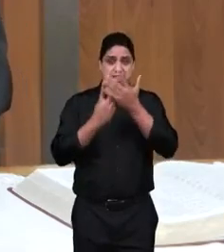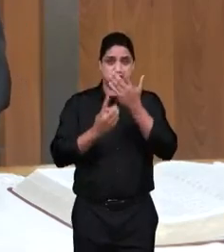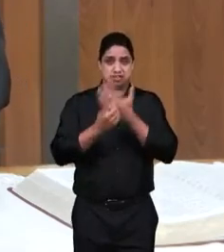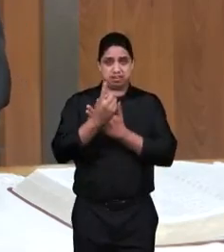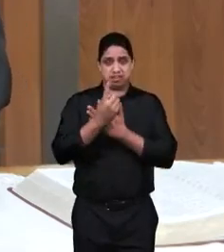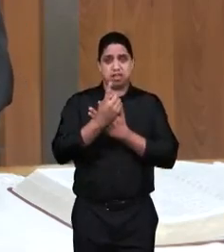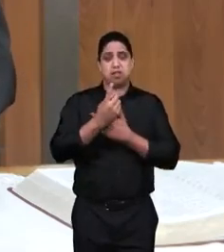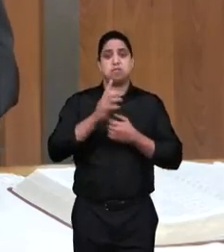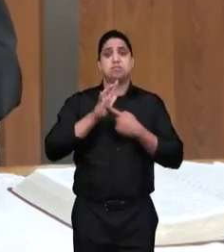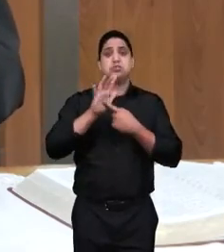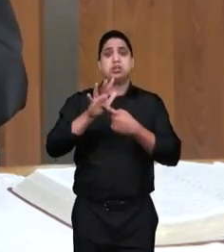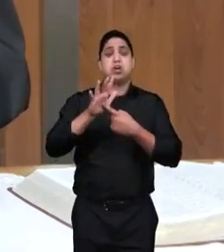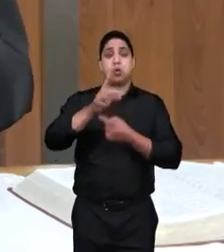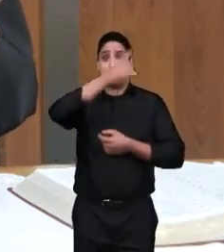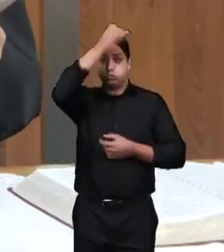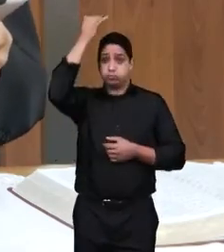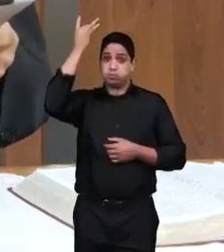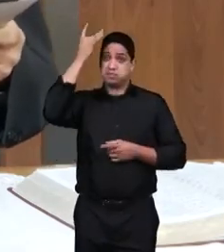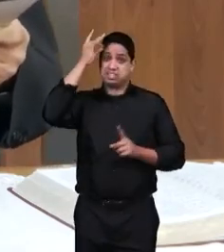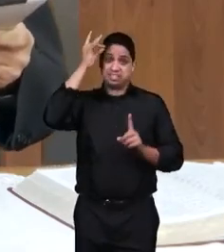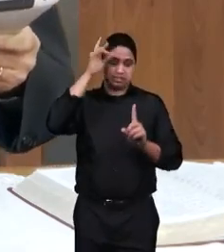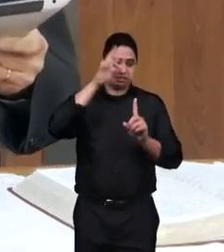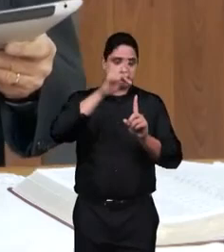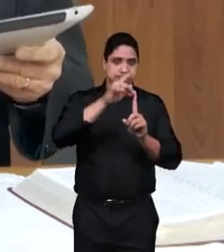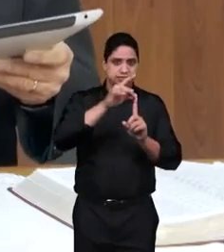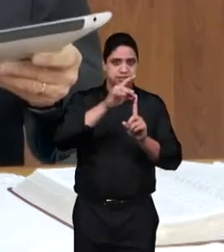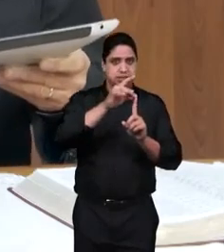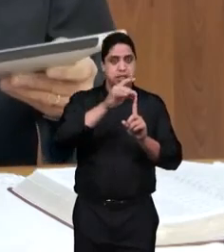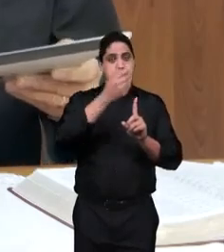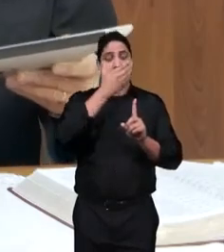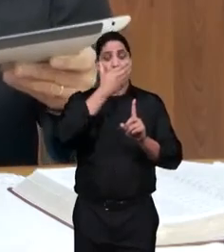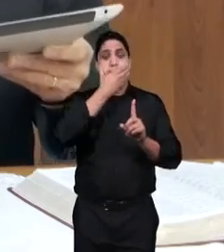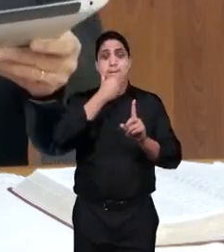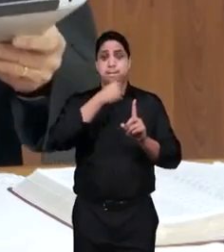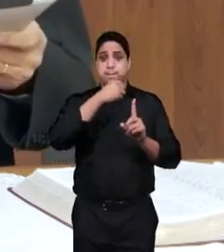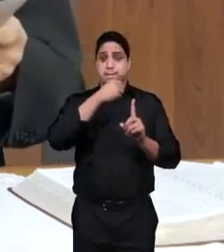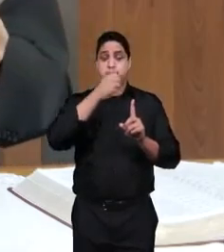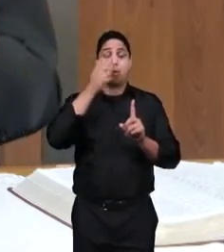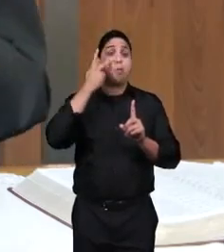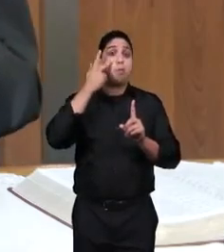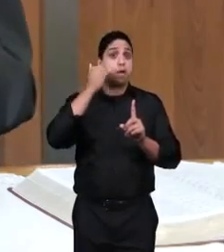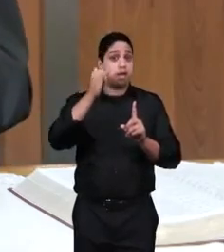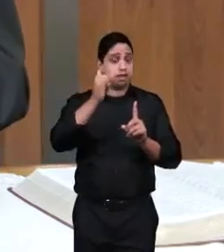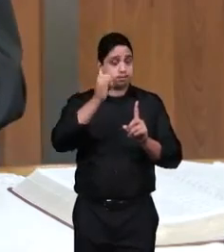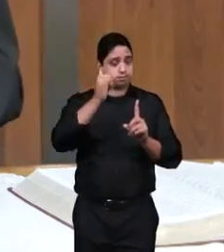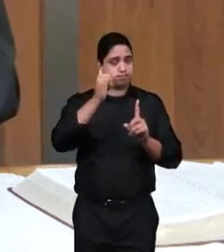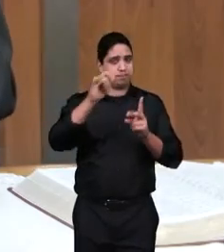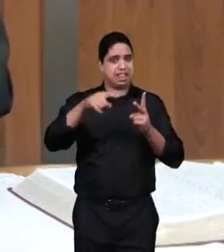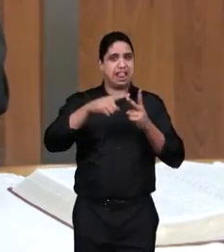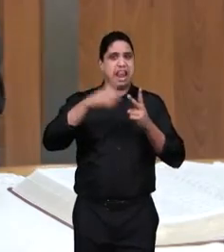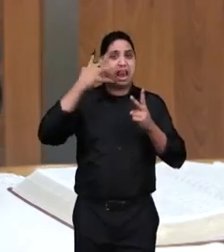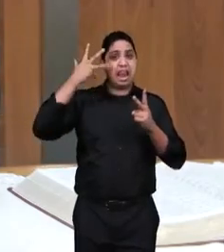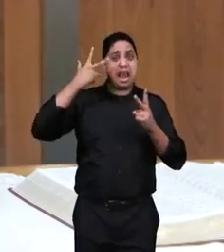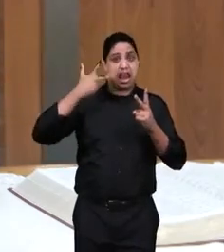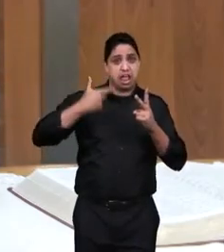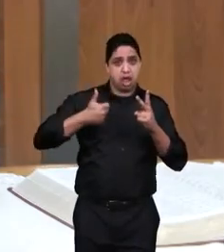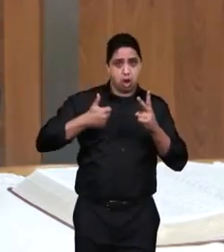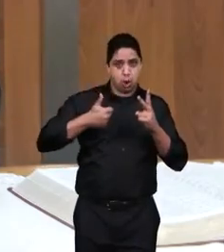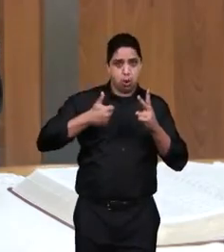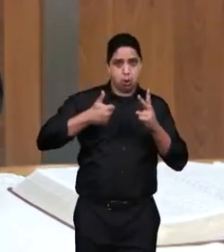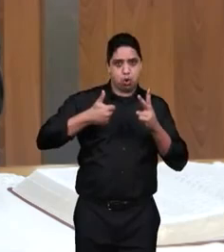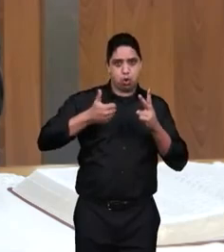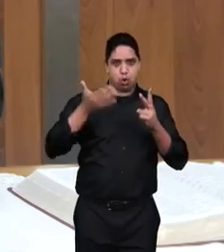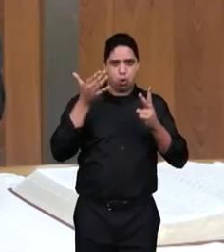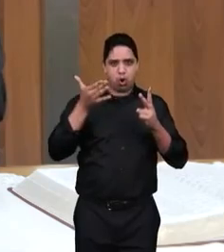the expression, the Spirit of the Lord in the figure of the Father, and the lion that was